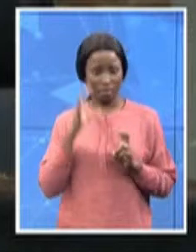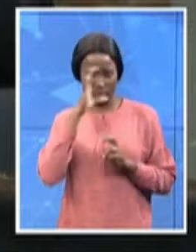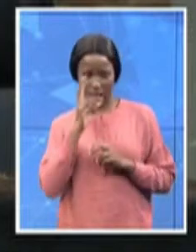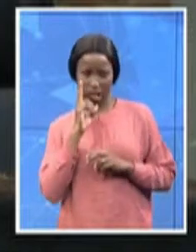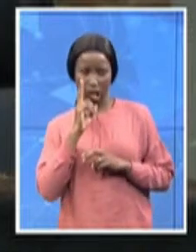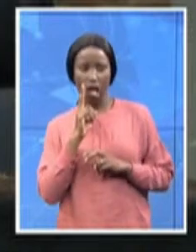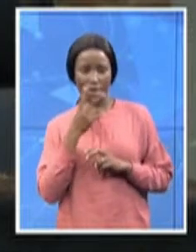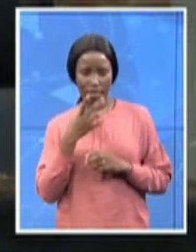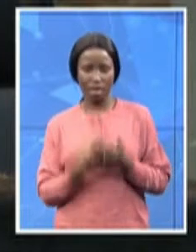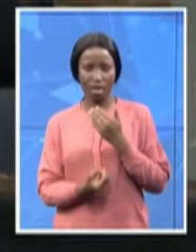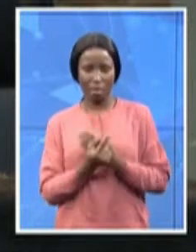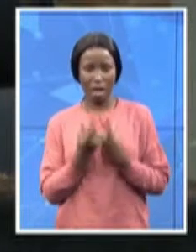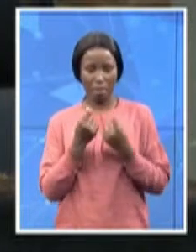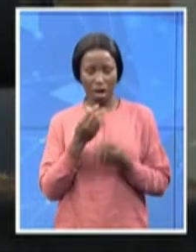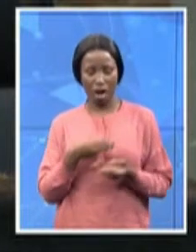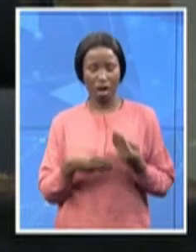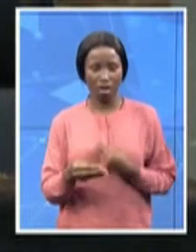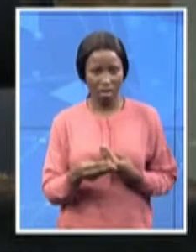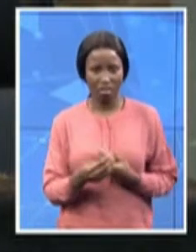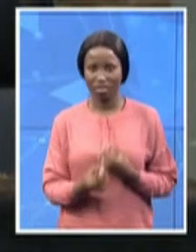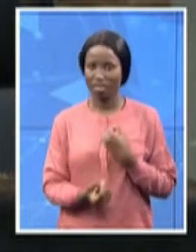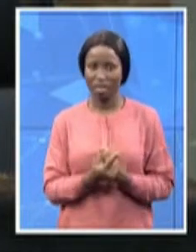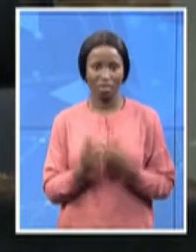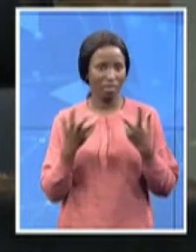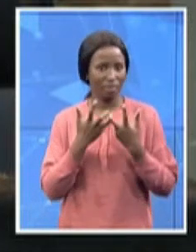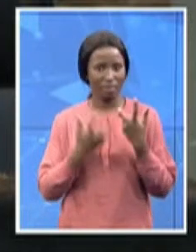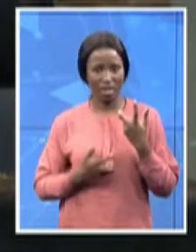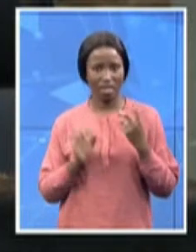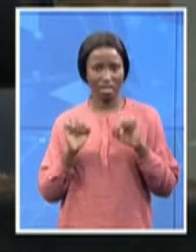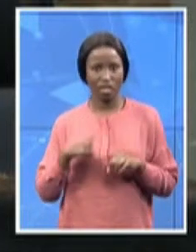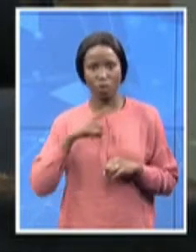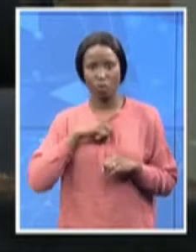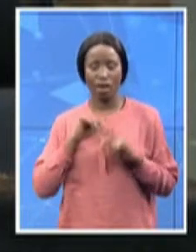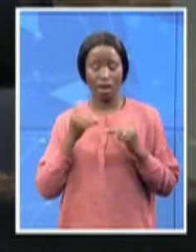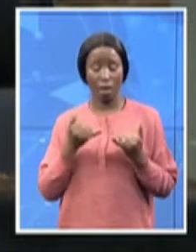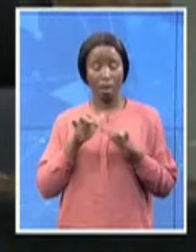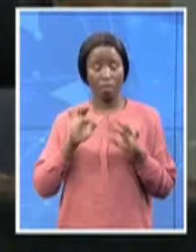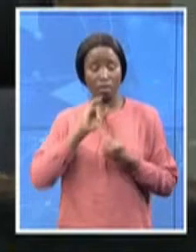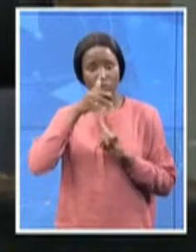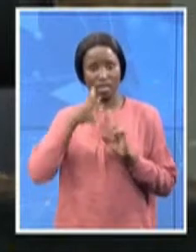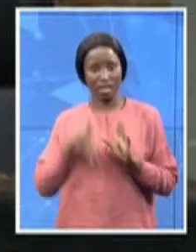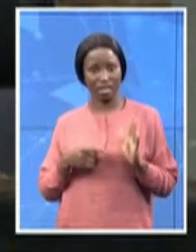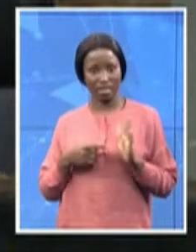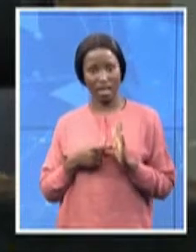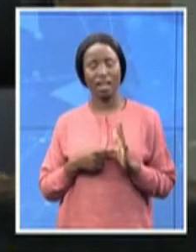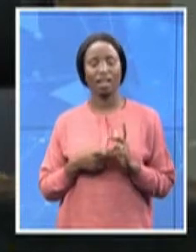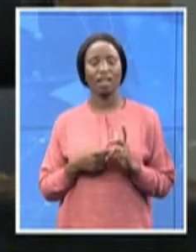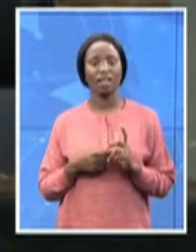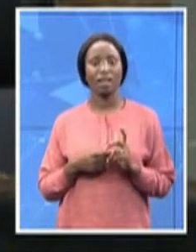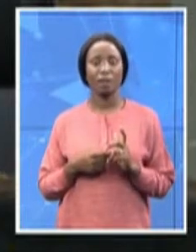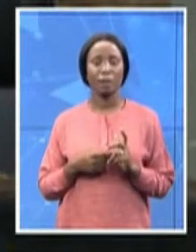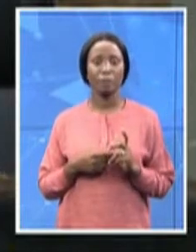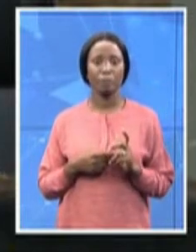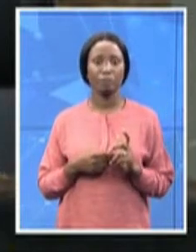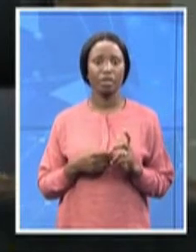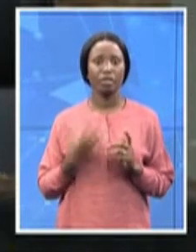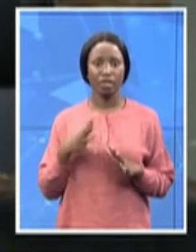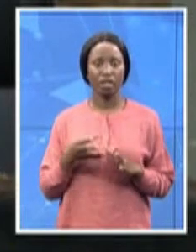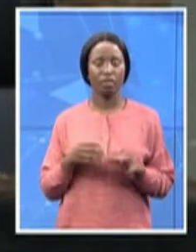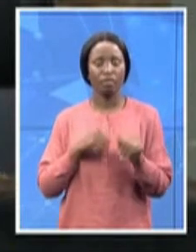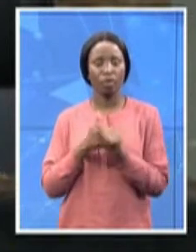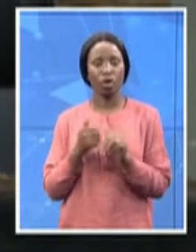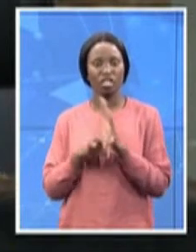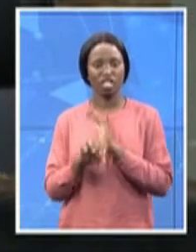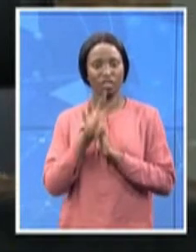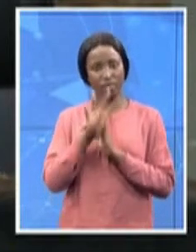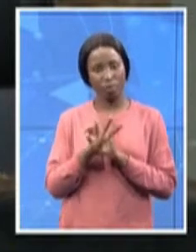implies that the public protector ought not to have entertained it ostensibly in terms of Section 4 of the Act.